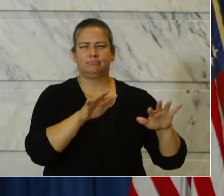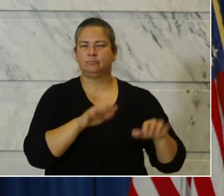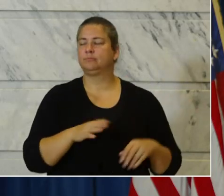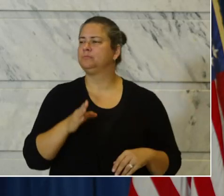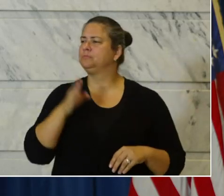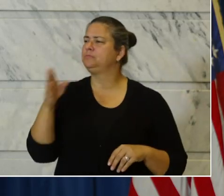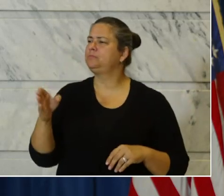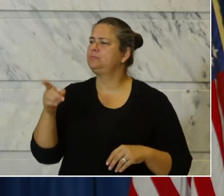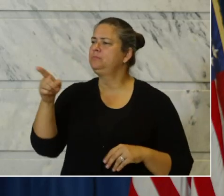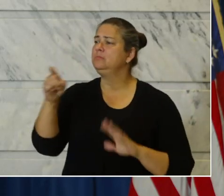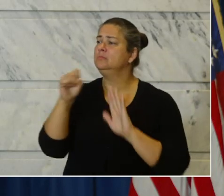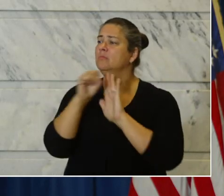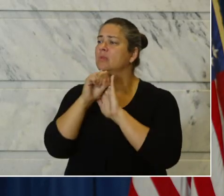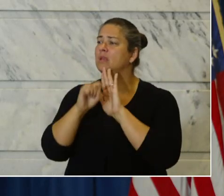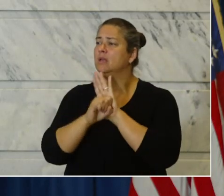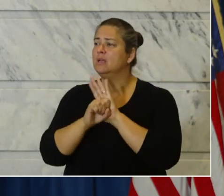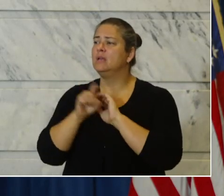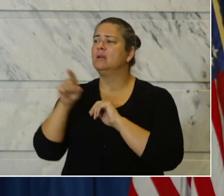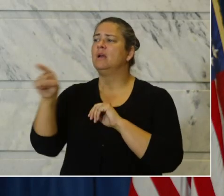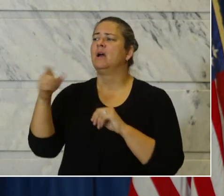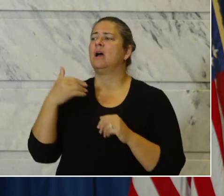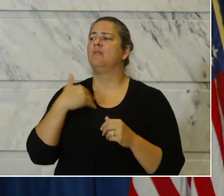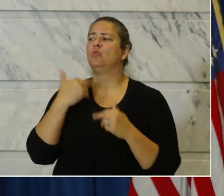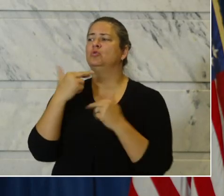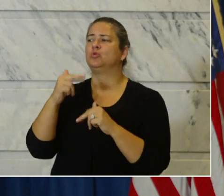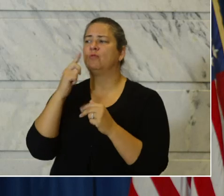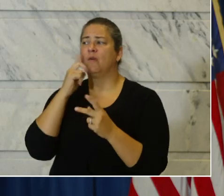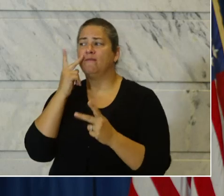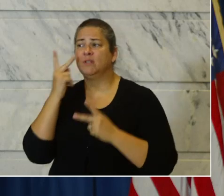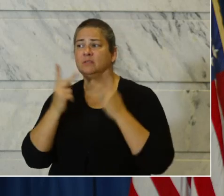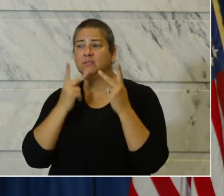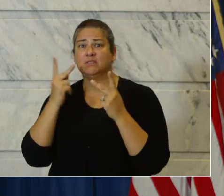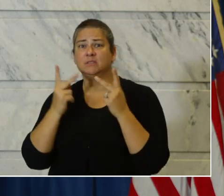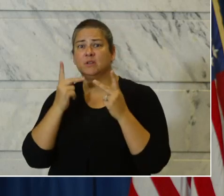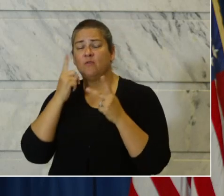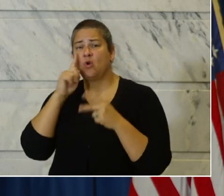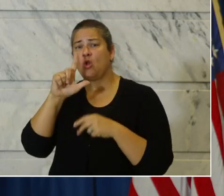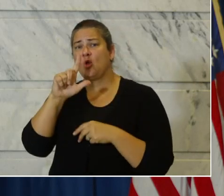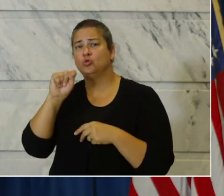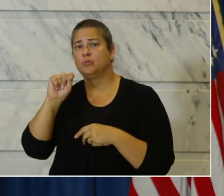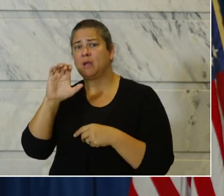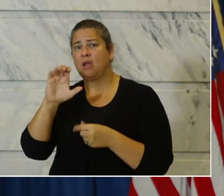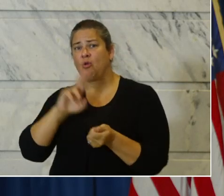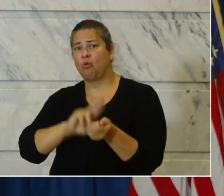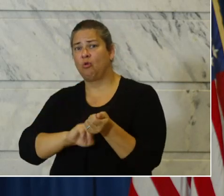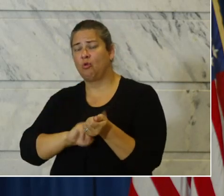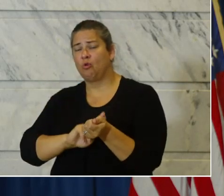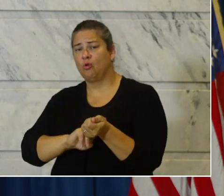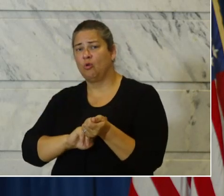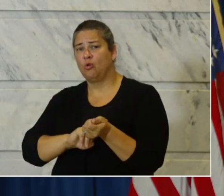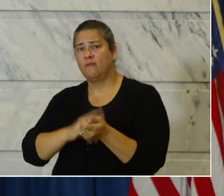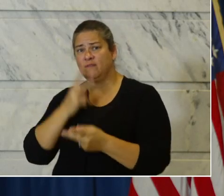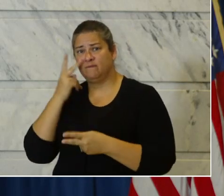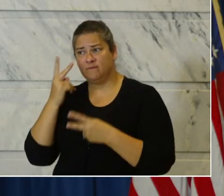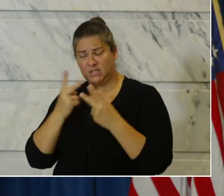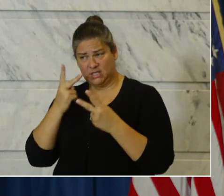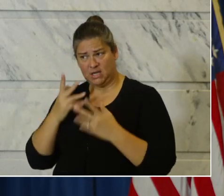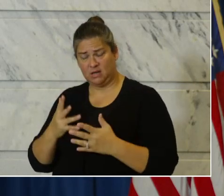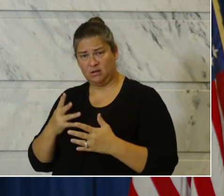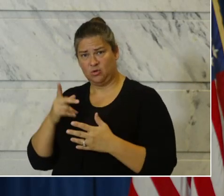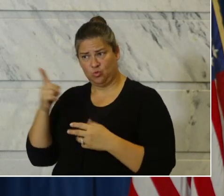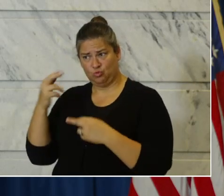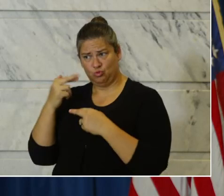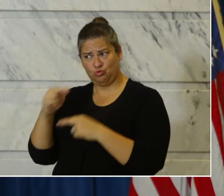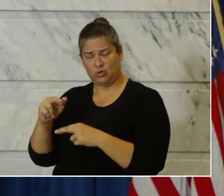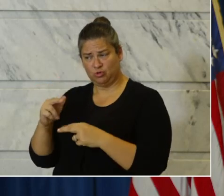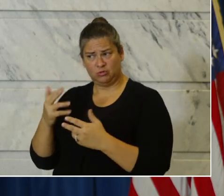loosened some restrictions on visitations for long-term care homes. Is there any discussion about loosening